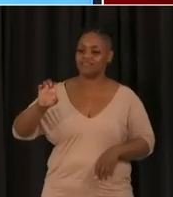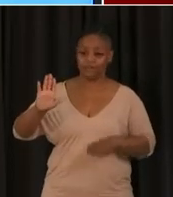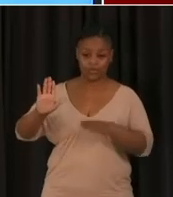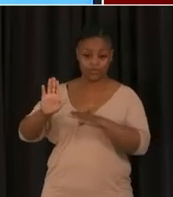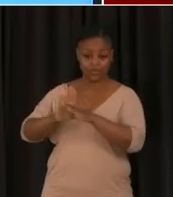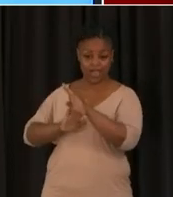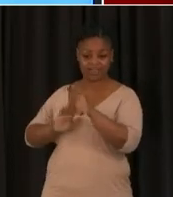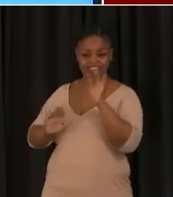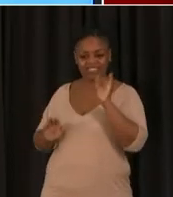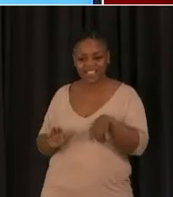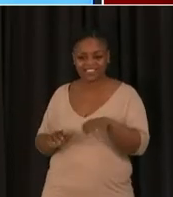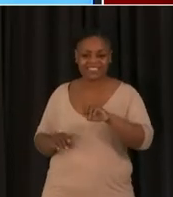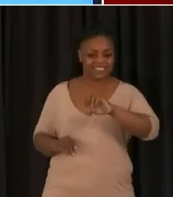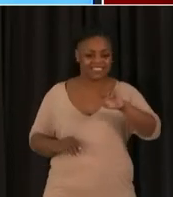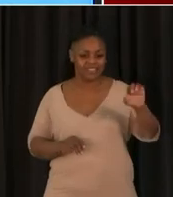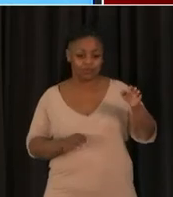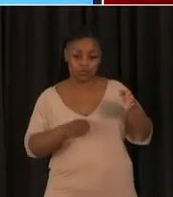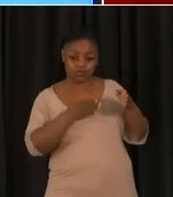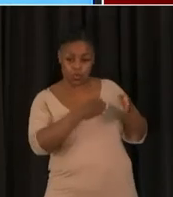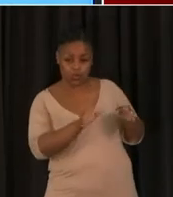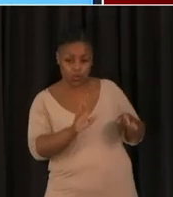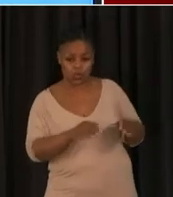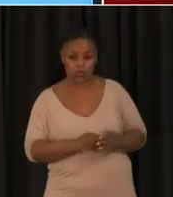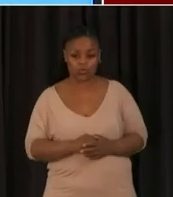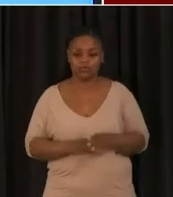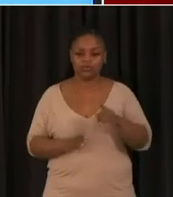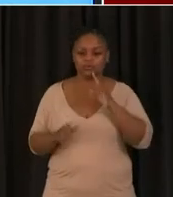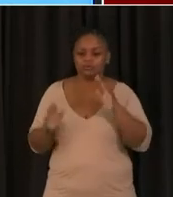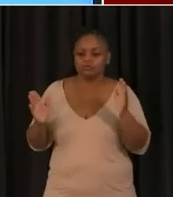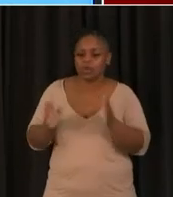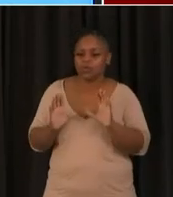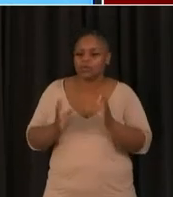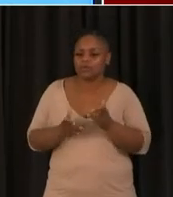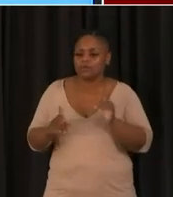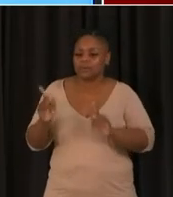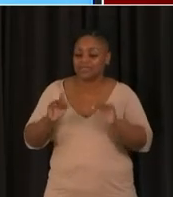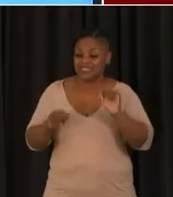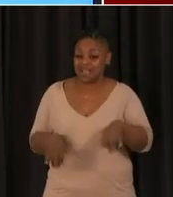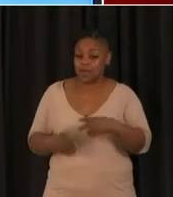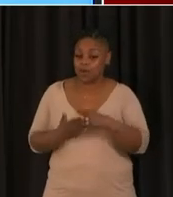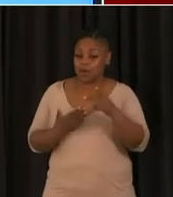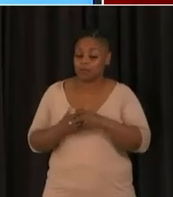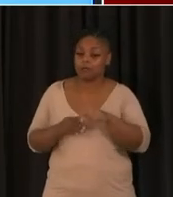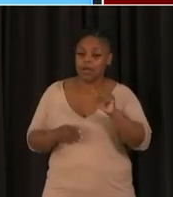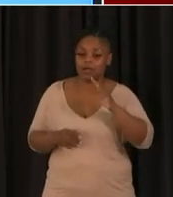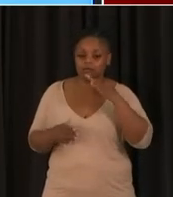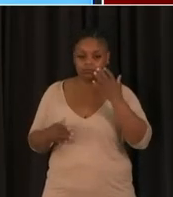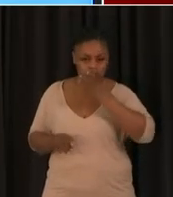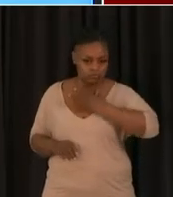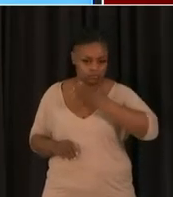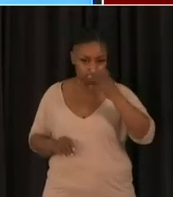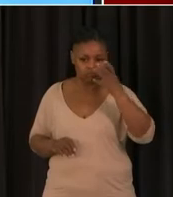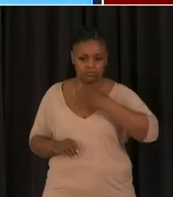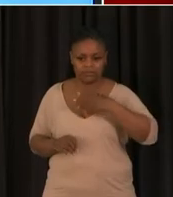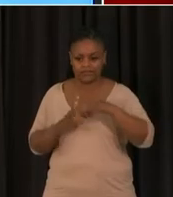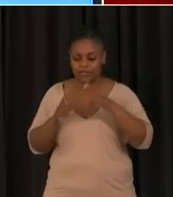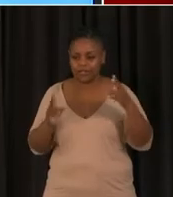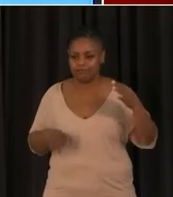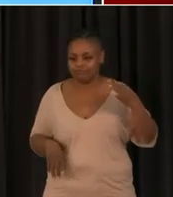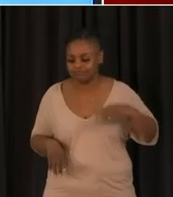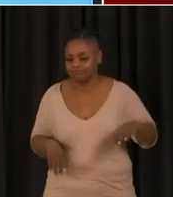than majority white communities, not because of individual or group shortcomings, but because of how racist policies and practices stripped wealth